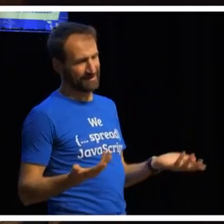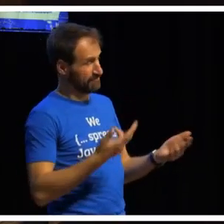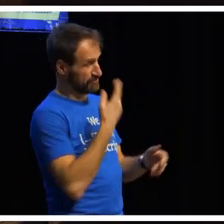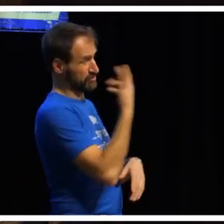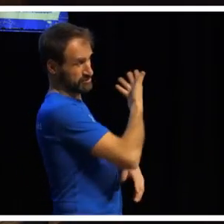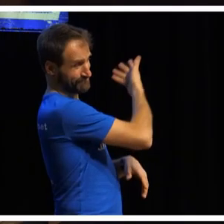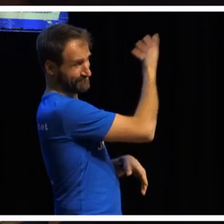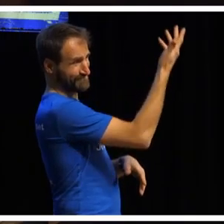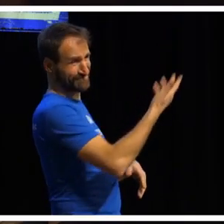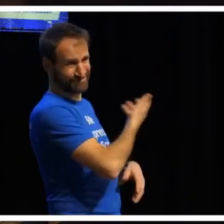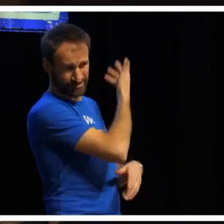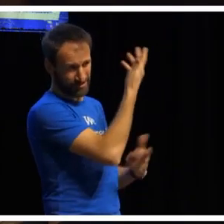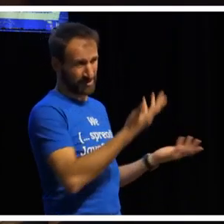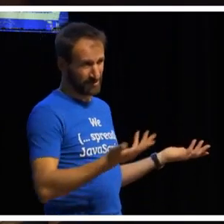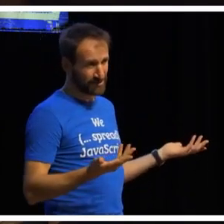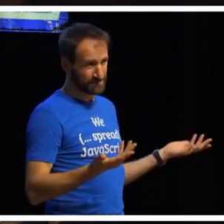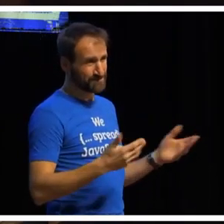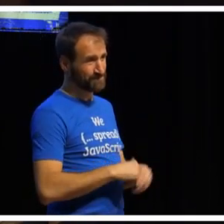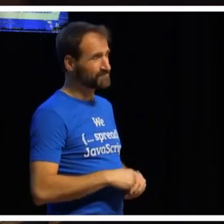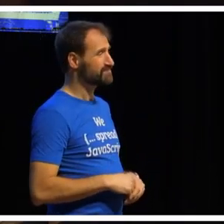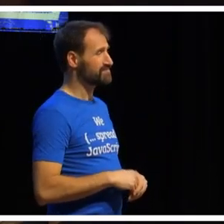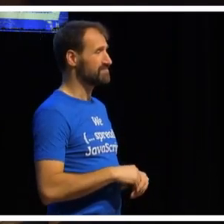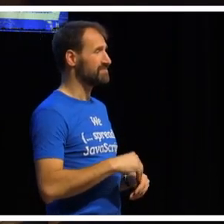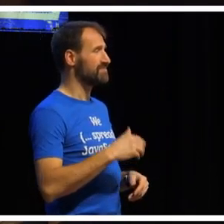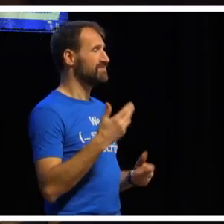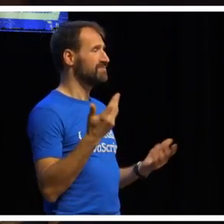I mean, credit cards often have them in,